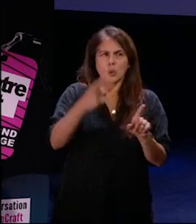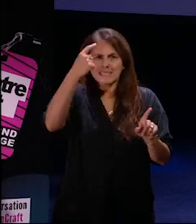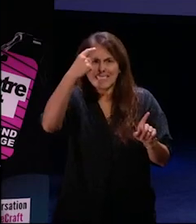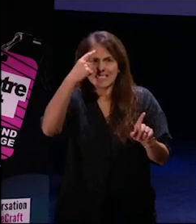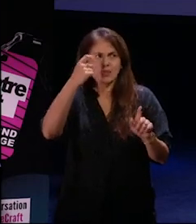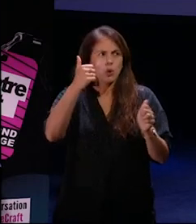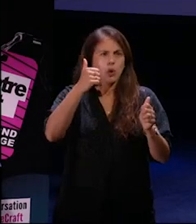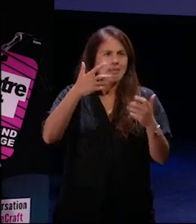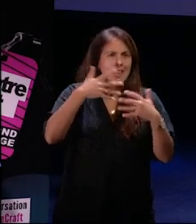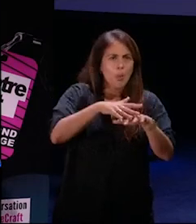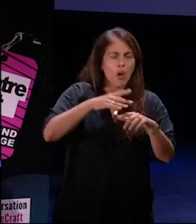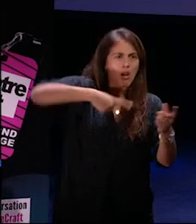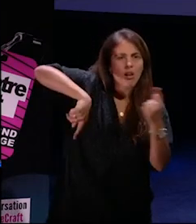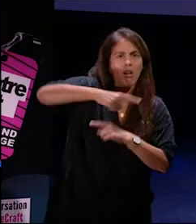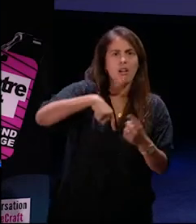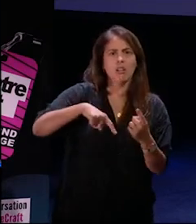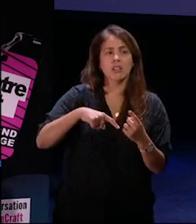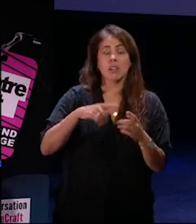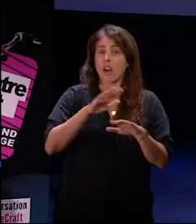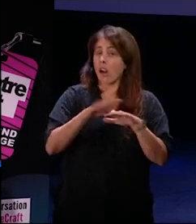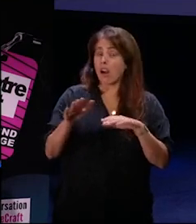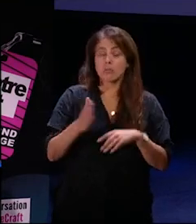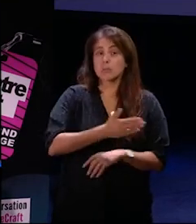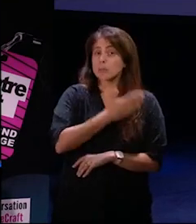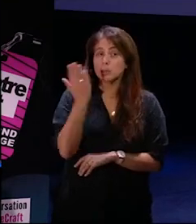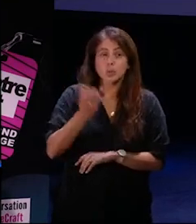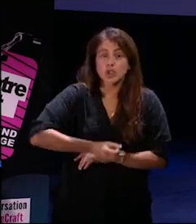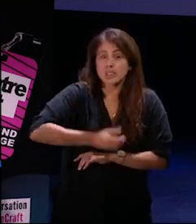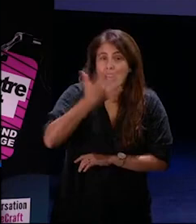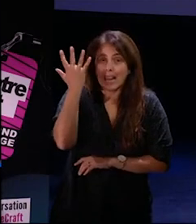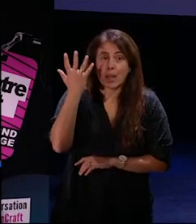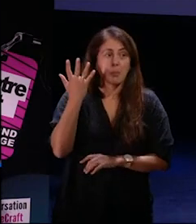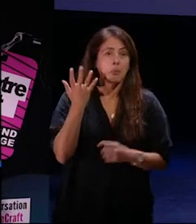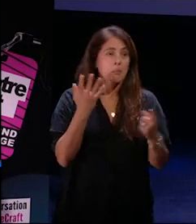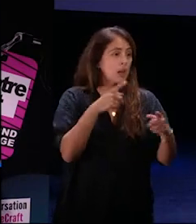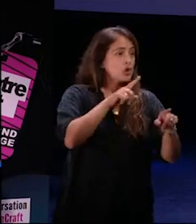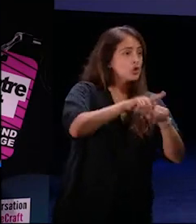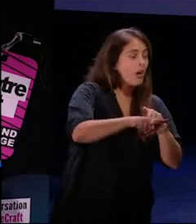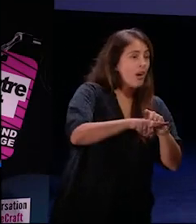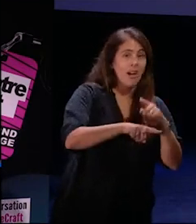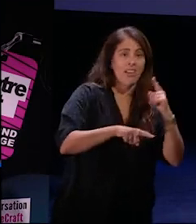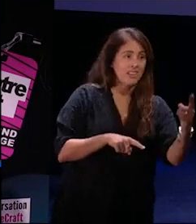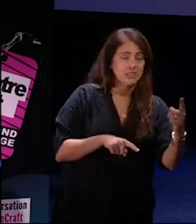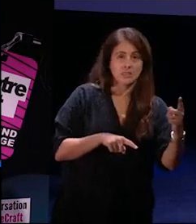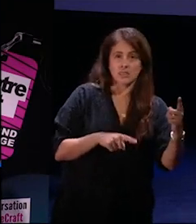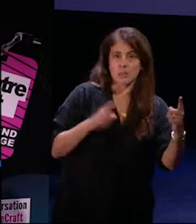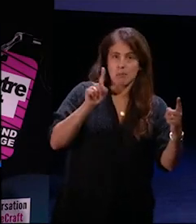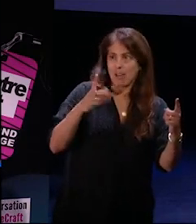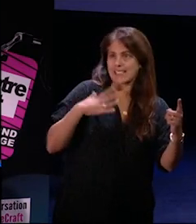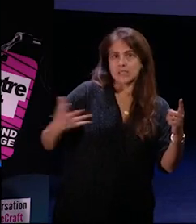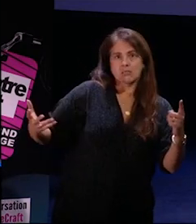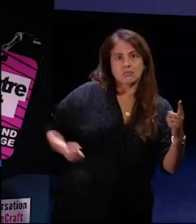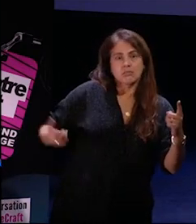network around you. And I don't think there's any shame in doing one thing and doing another to bring the money in, you know, but